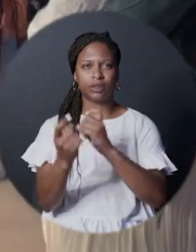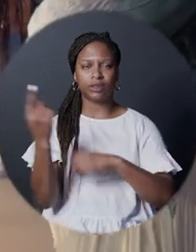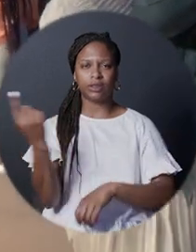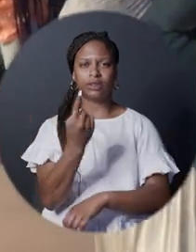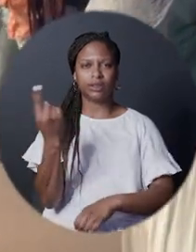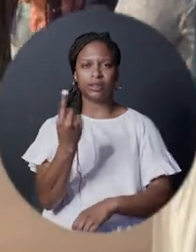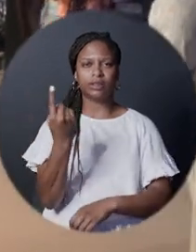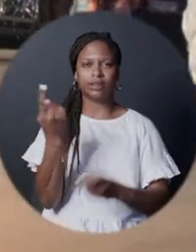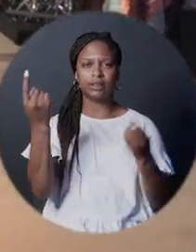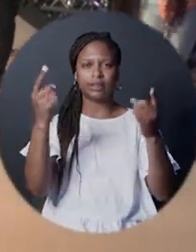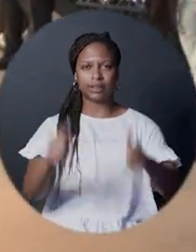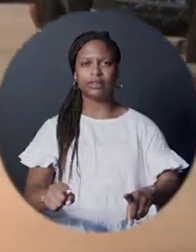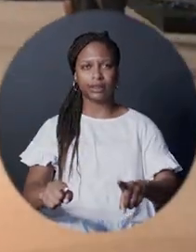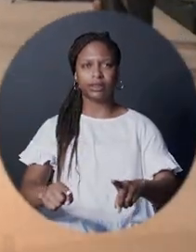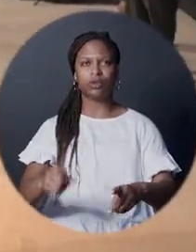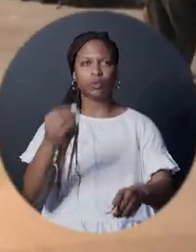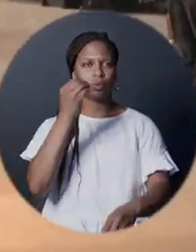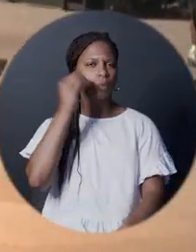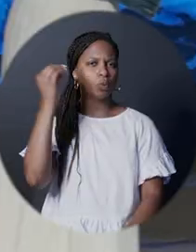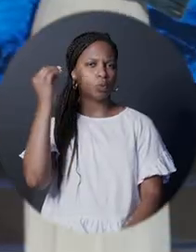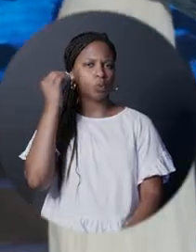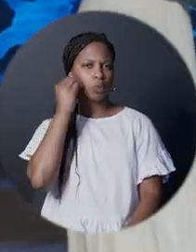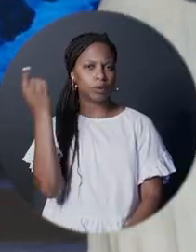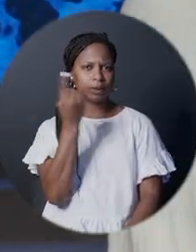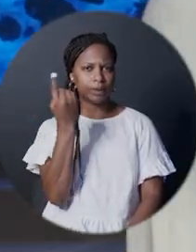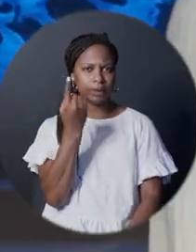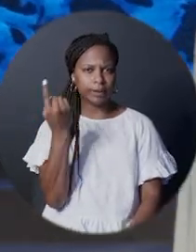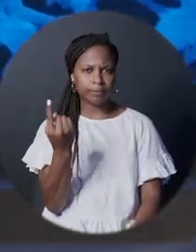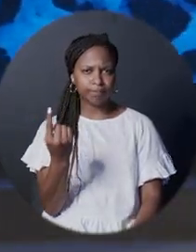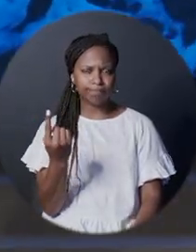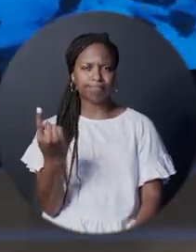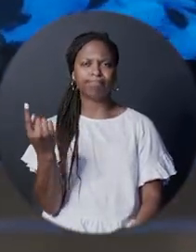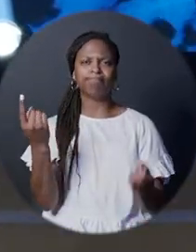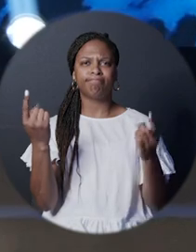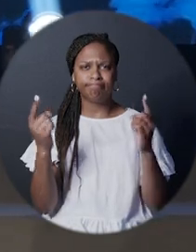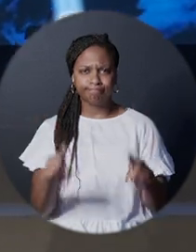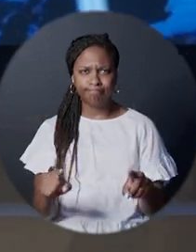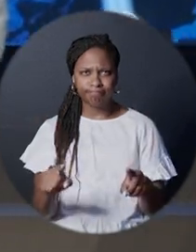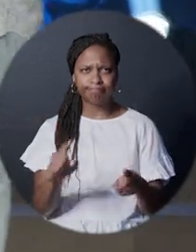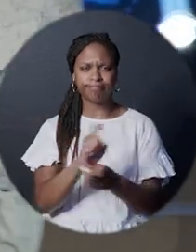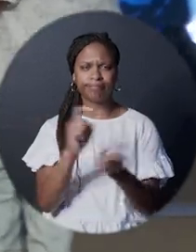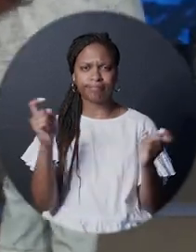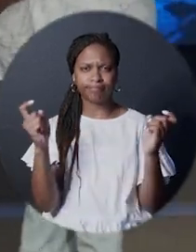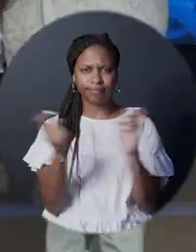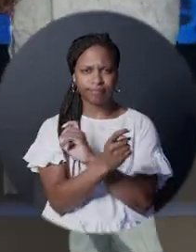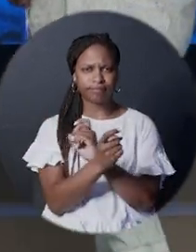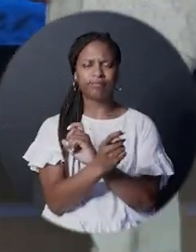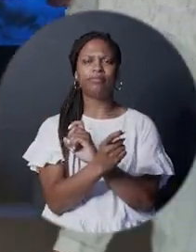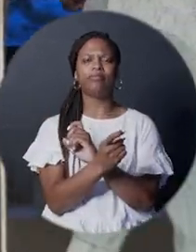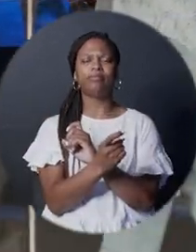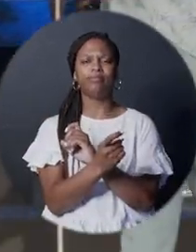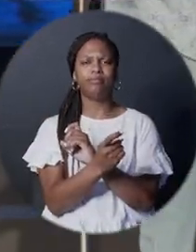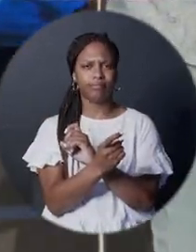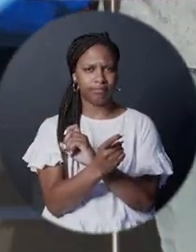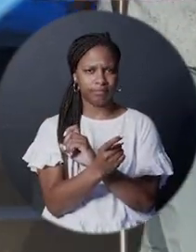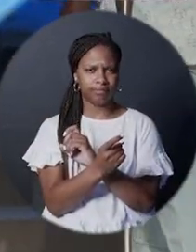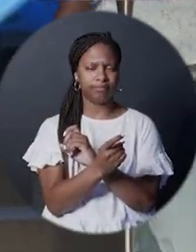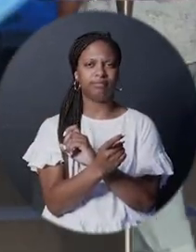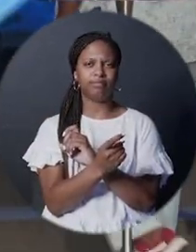Something's about to change. Something's about to happen. You at home, something is about to happen. something is about to